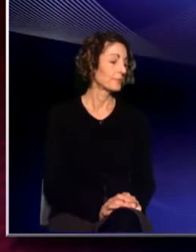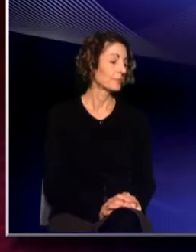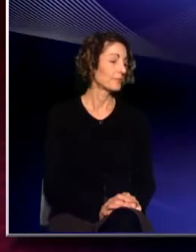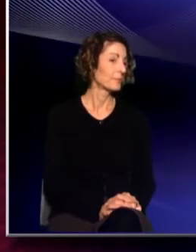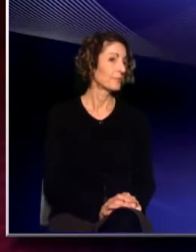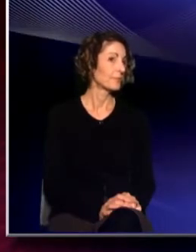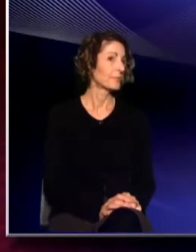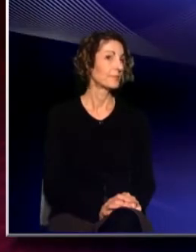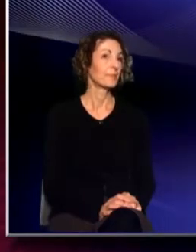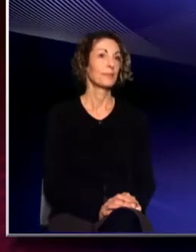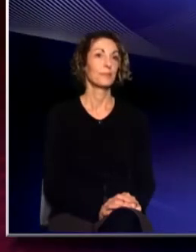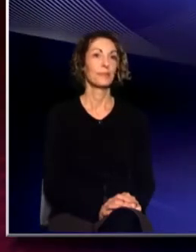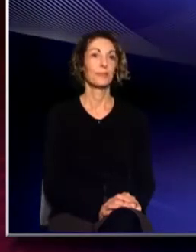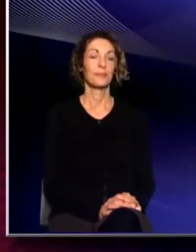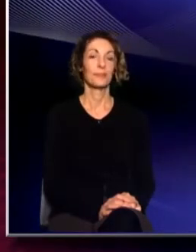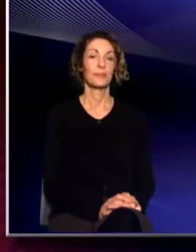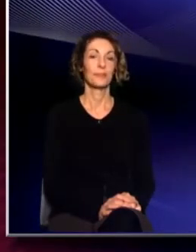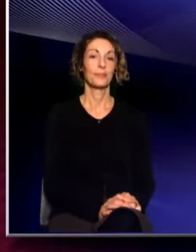equality.